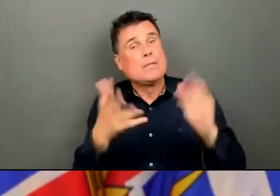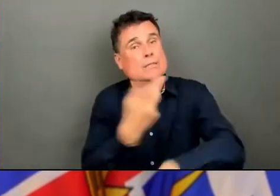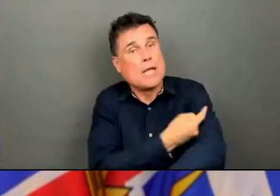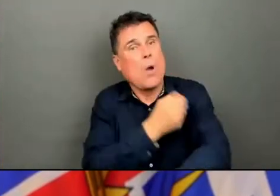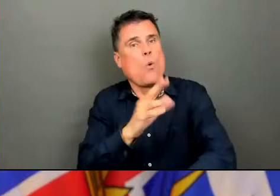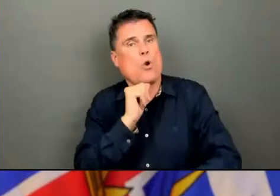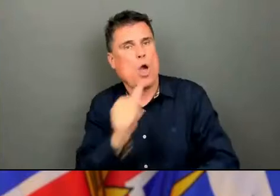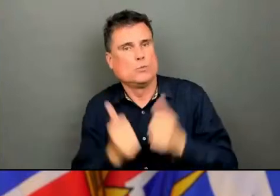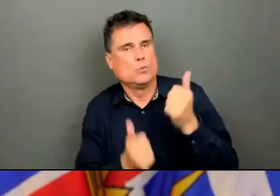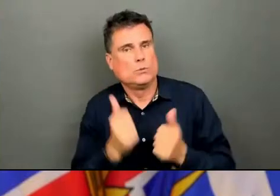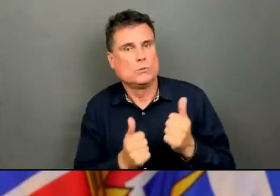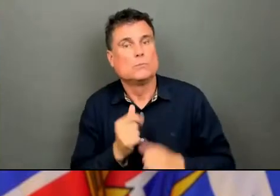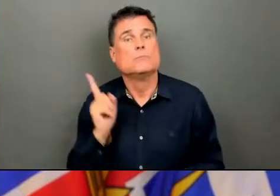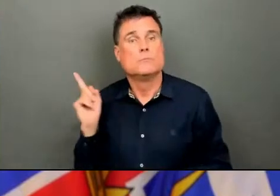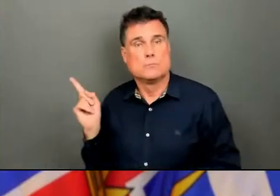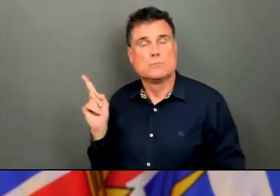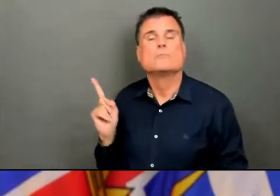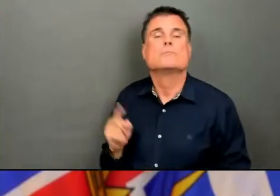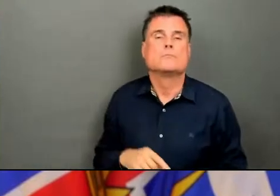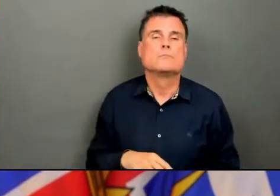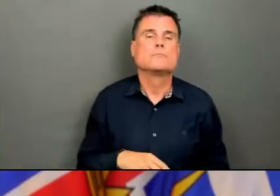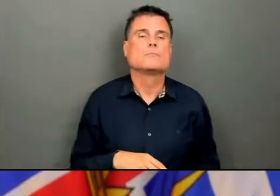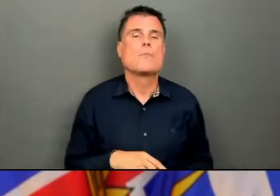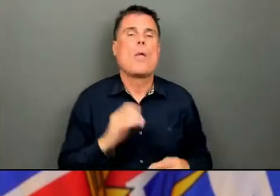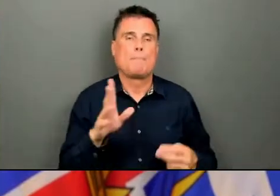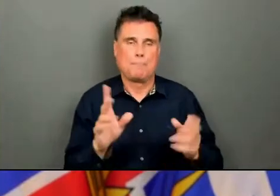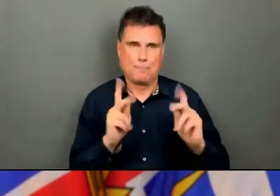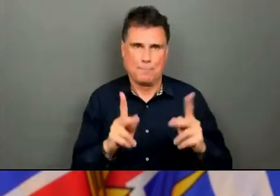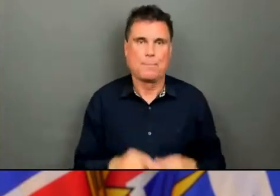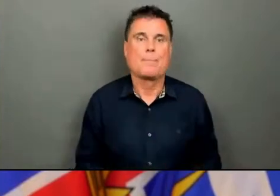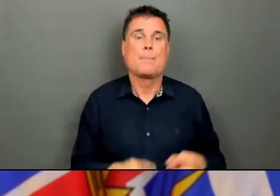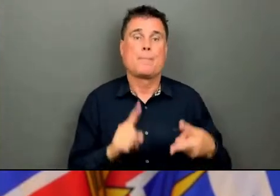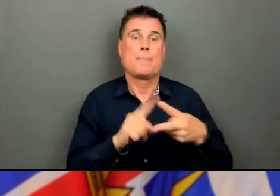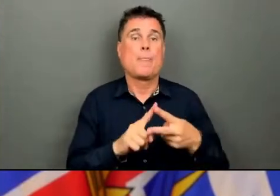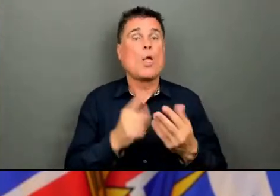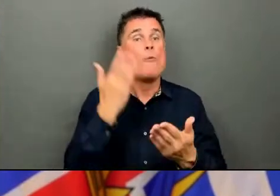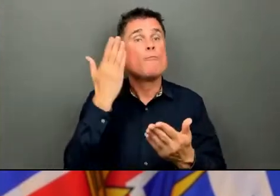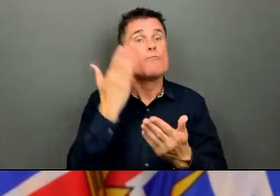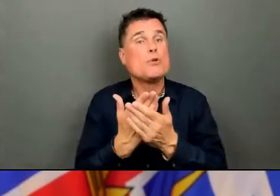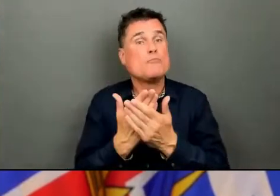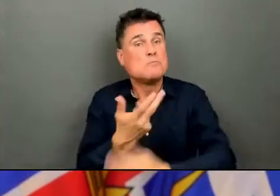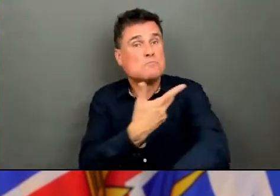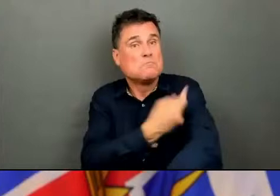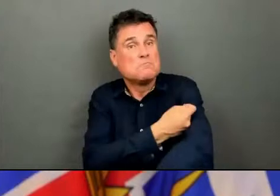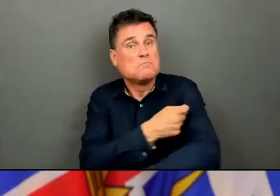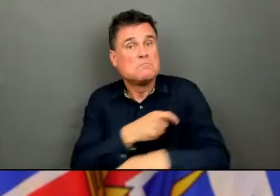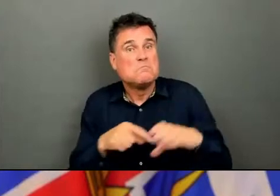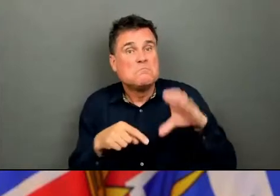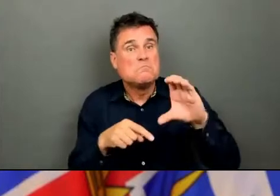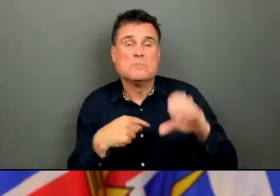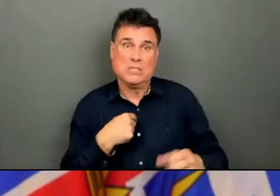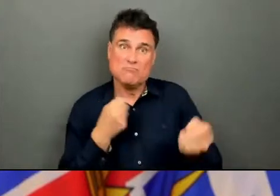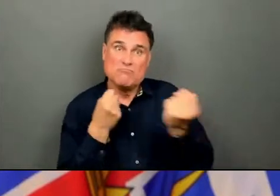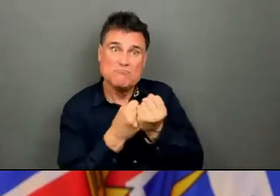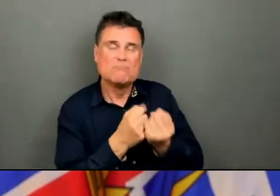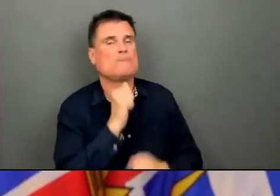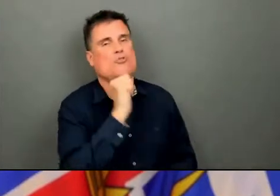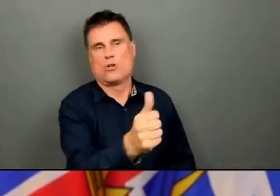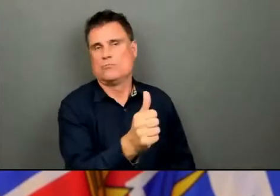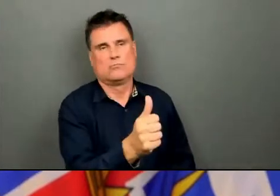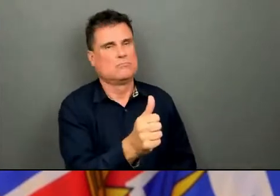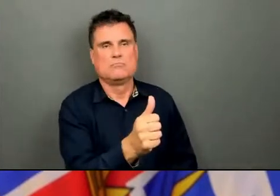of vaccination to attend events here, that's not something that I support from a public perspective.